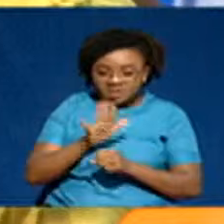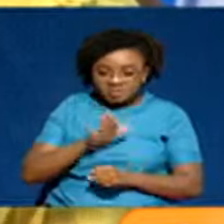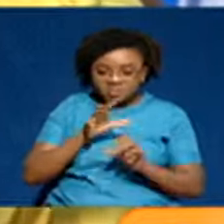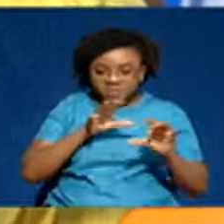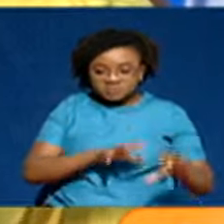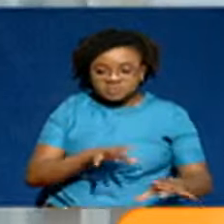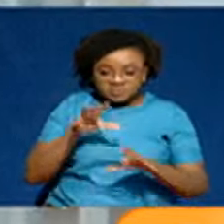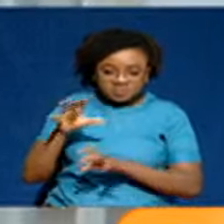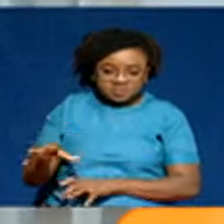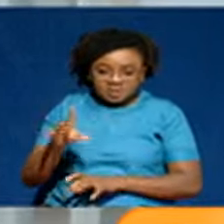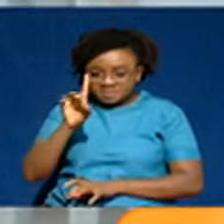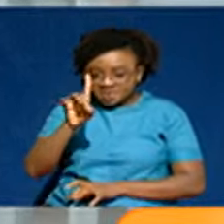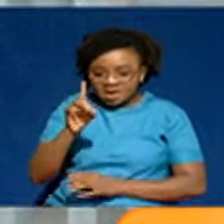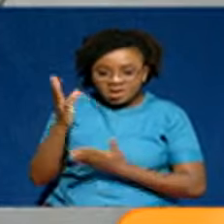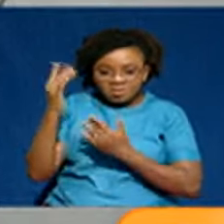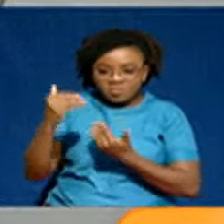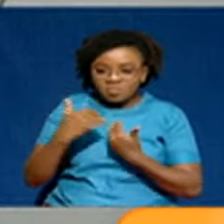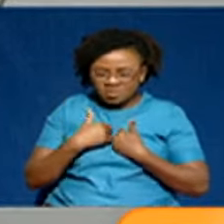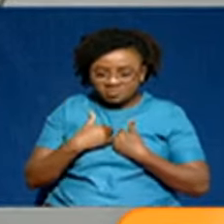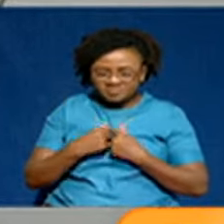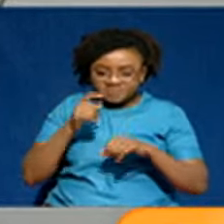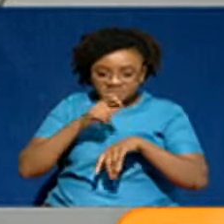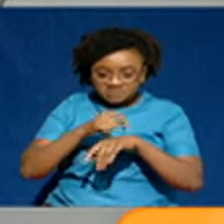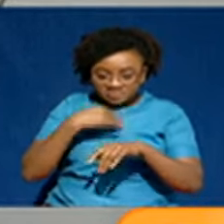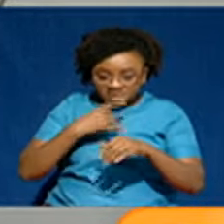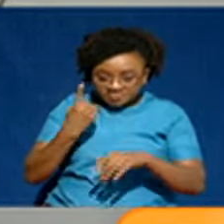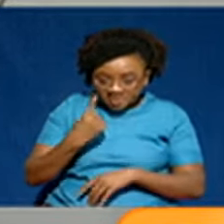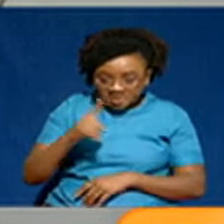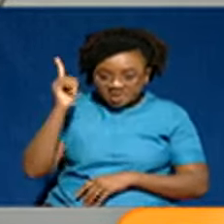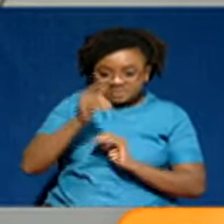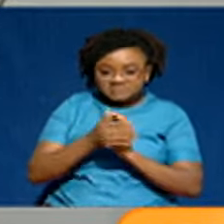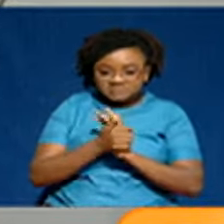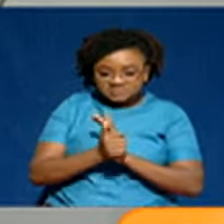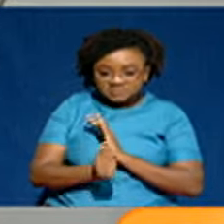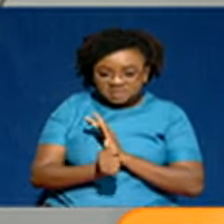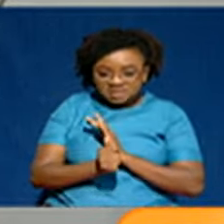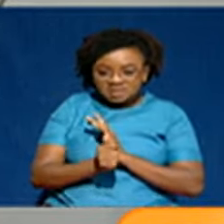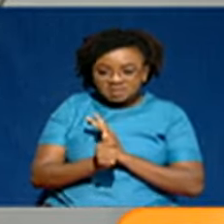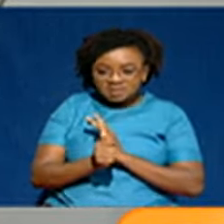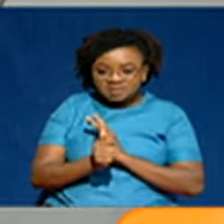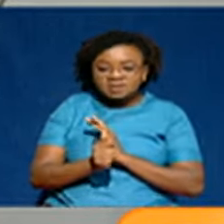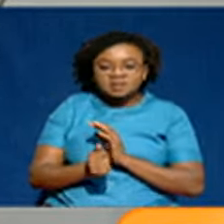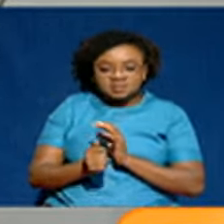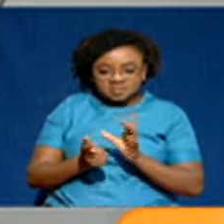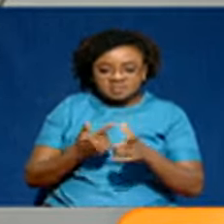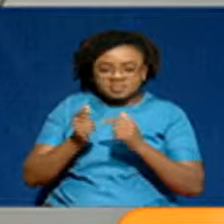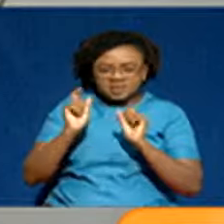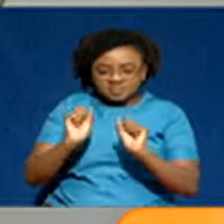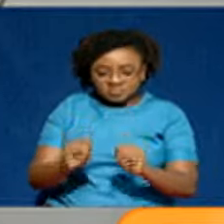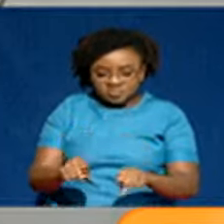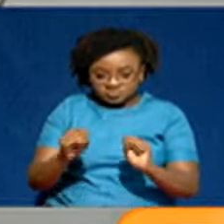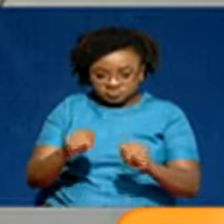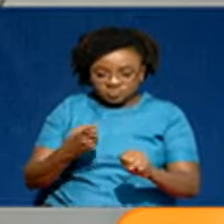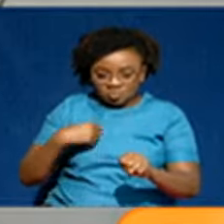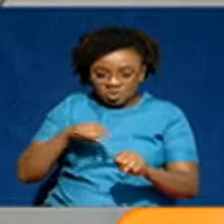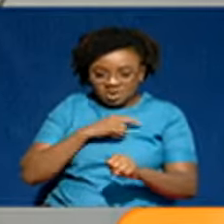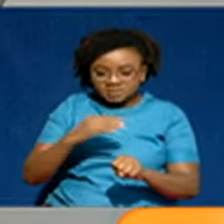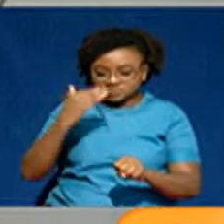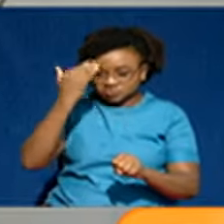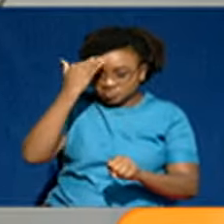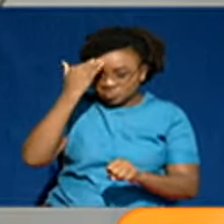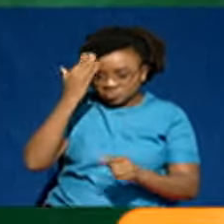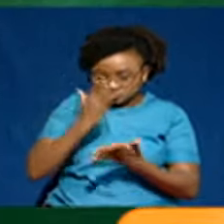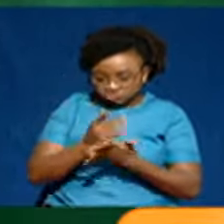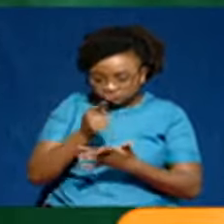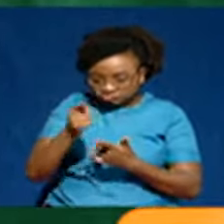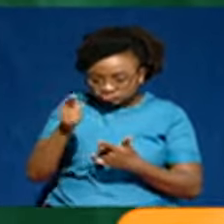But there is hope. With the right skill, on the right hand, now we are able to pick endometriosis using